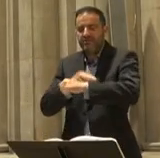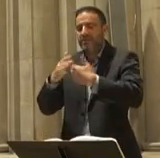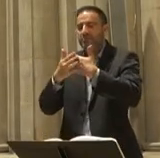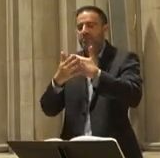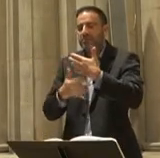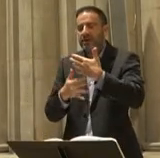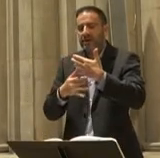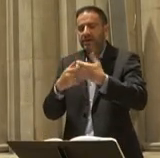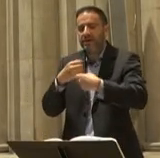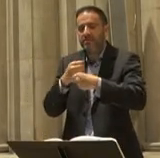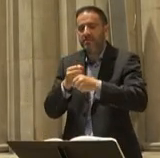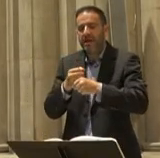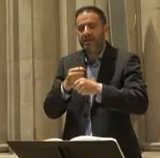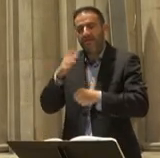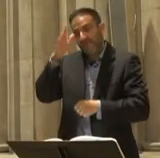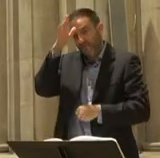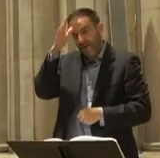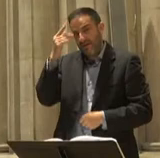had been killed.